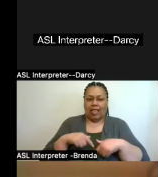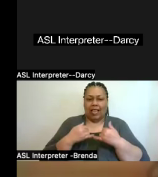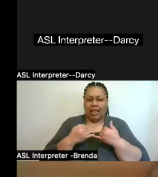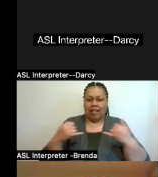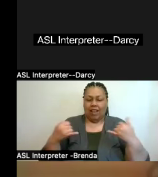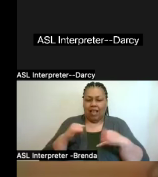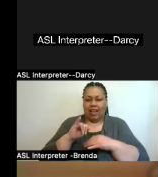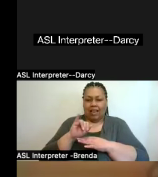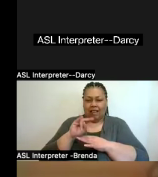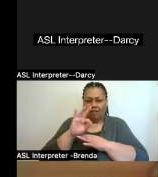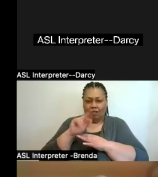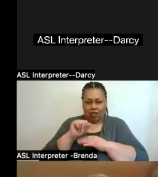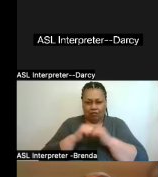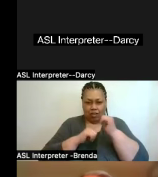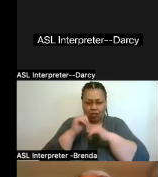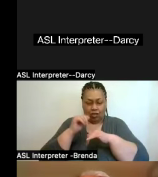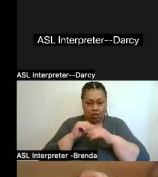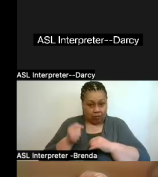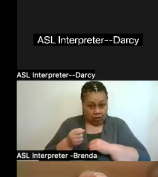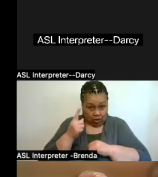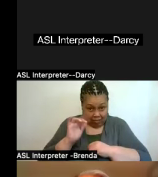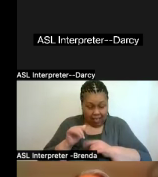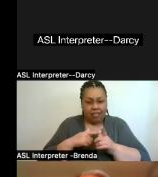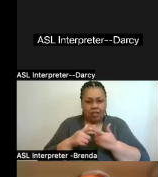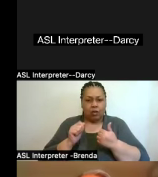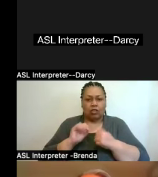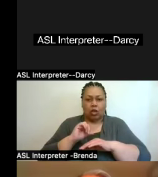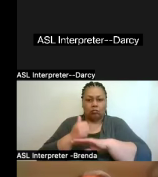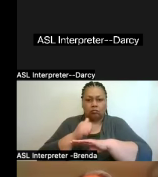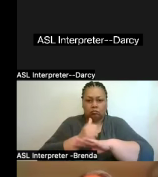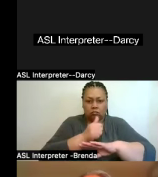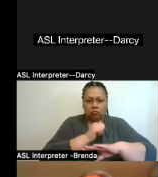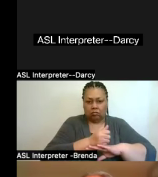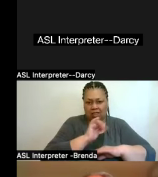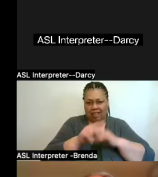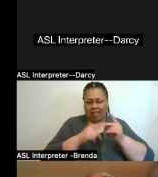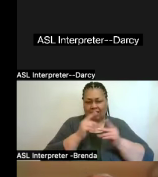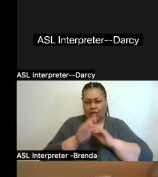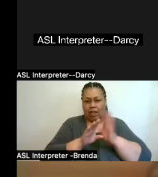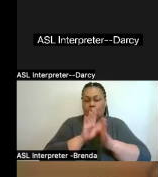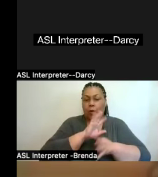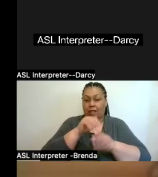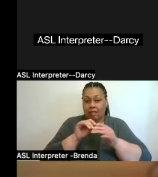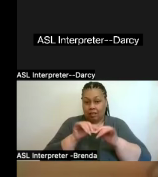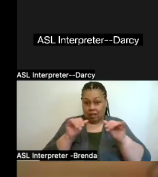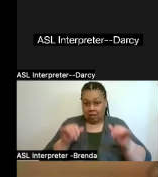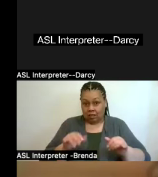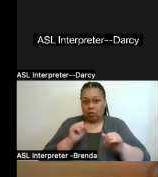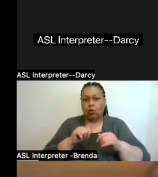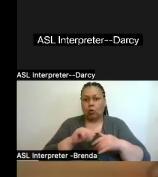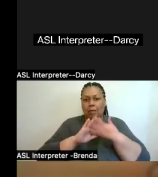to possess, then you can start attaining those characteristics within the infrastructure system so that you can become more